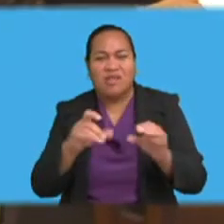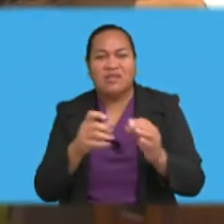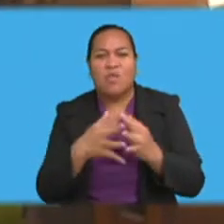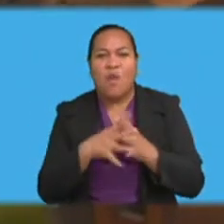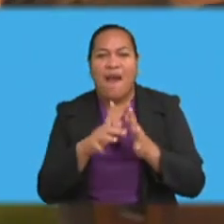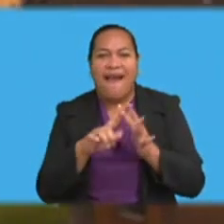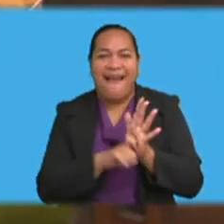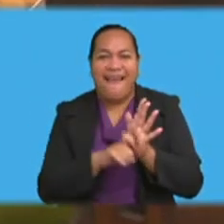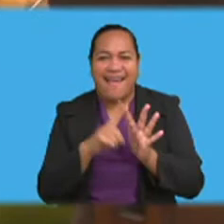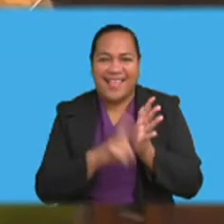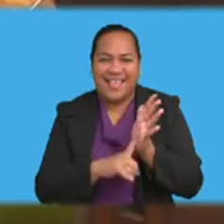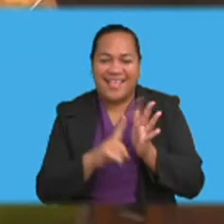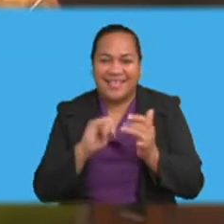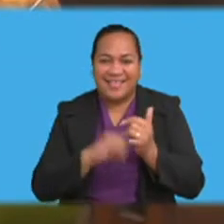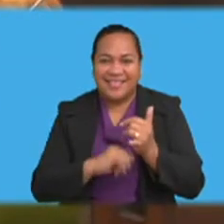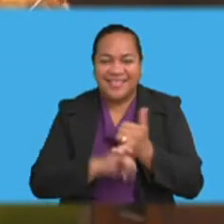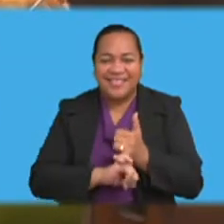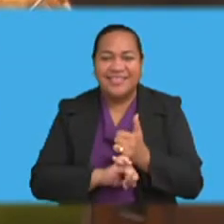are